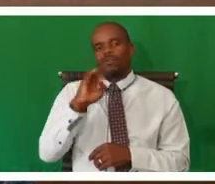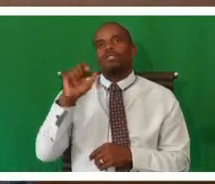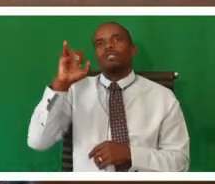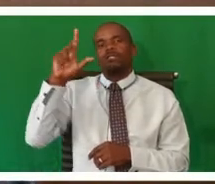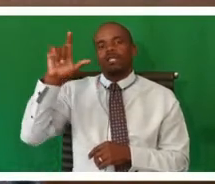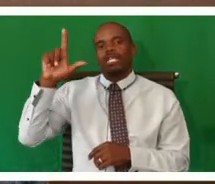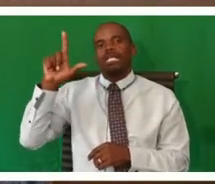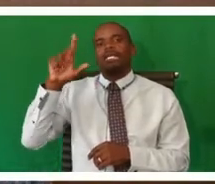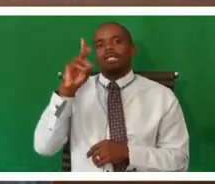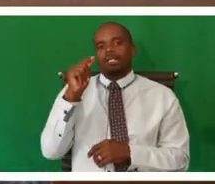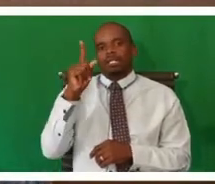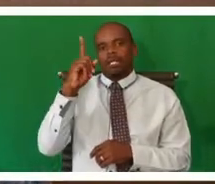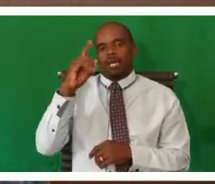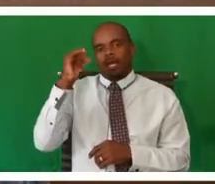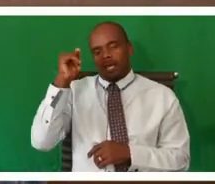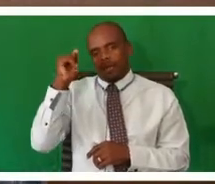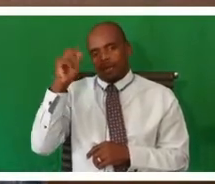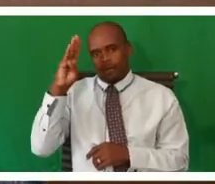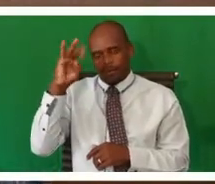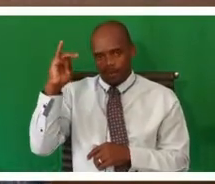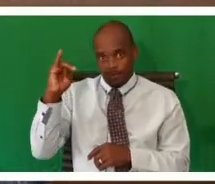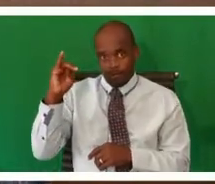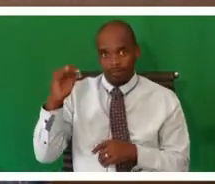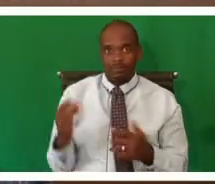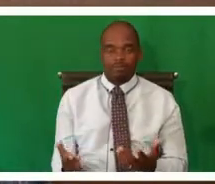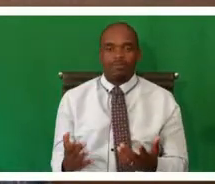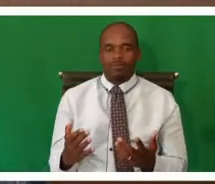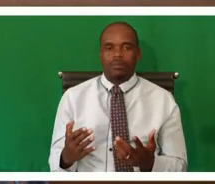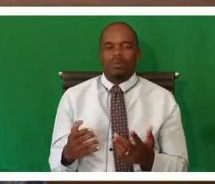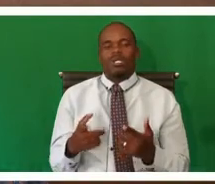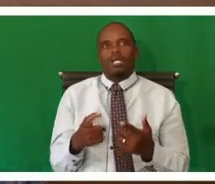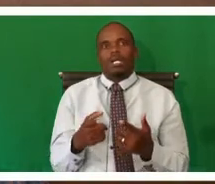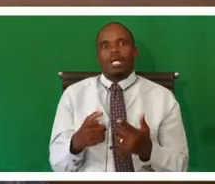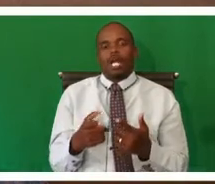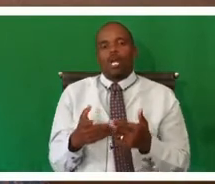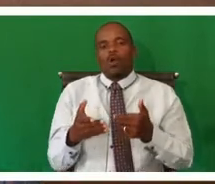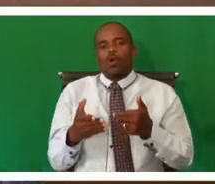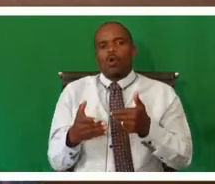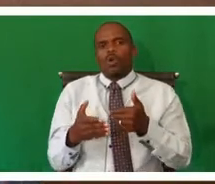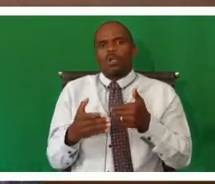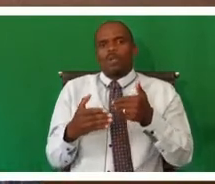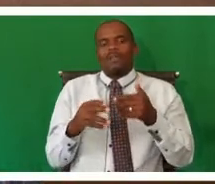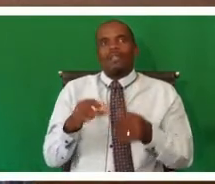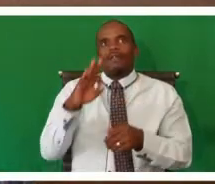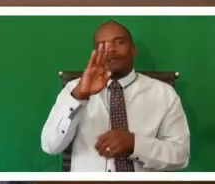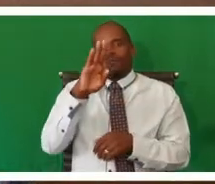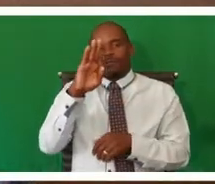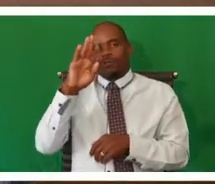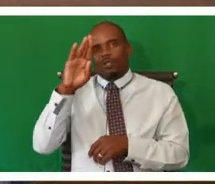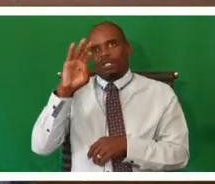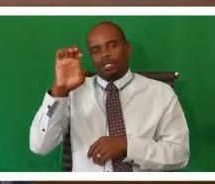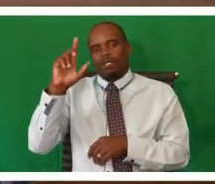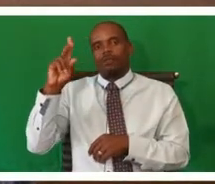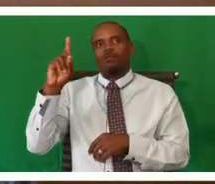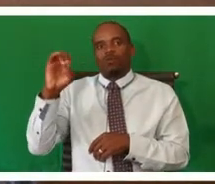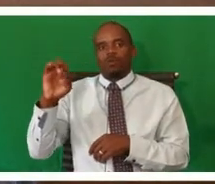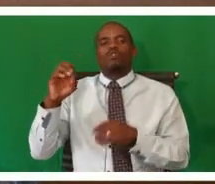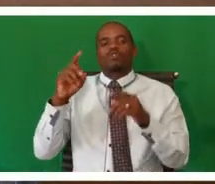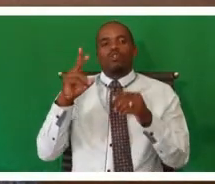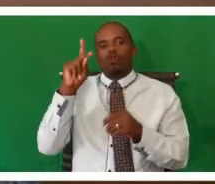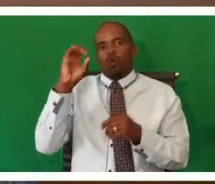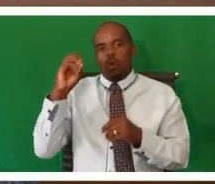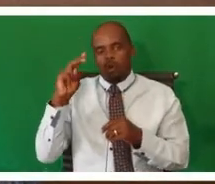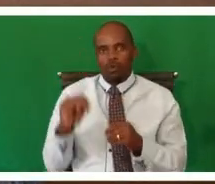Fishery to revitalize the Vredefort Dome and market it nationally and